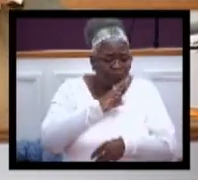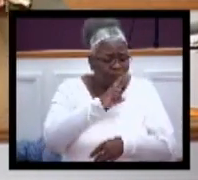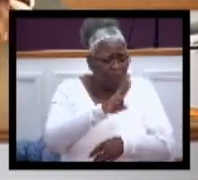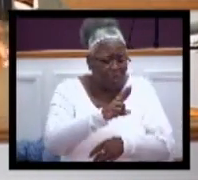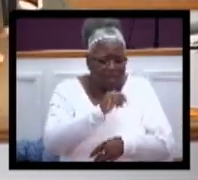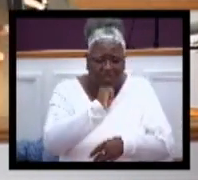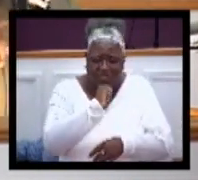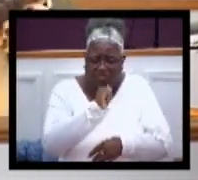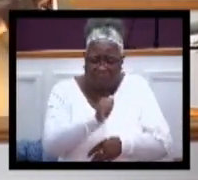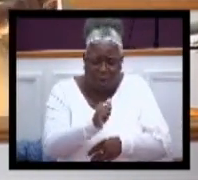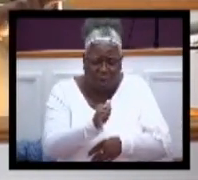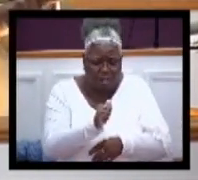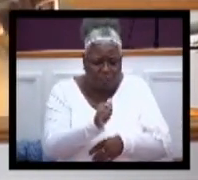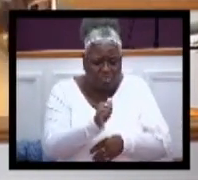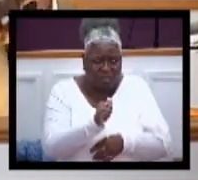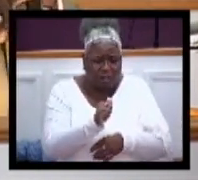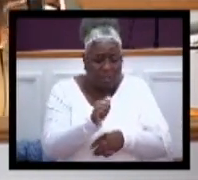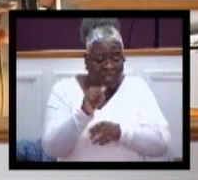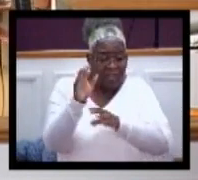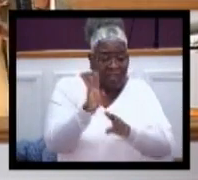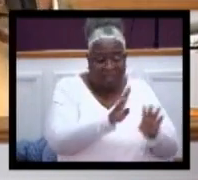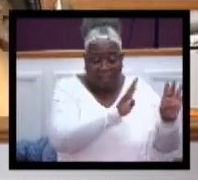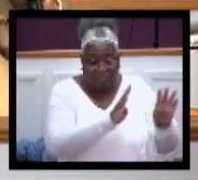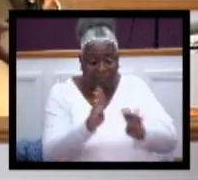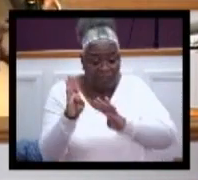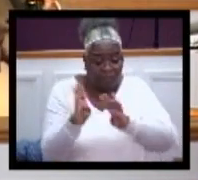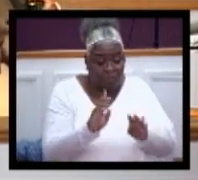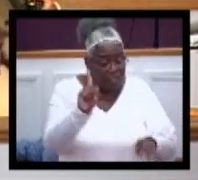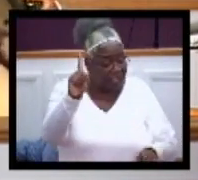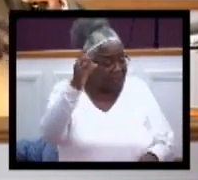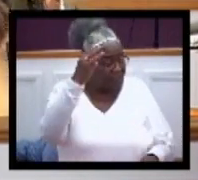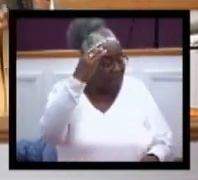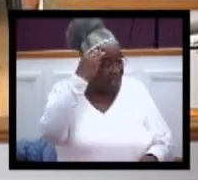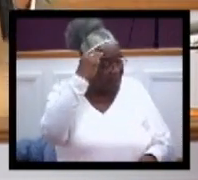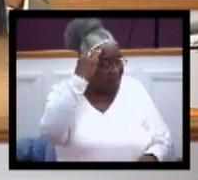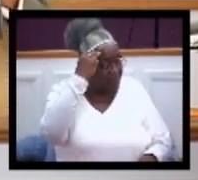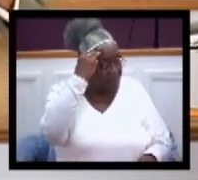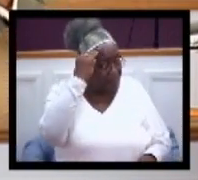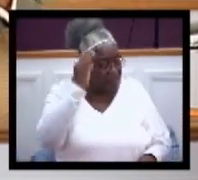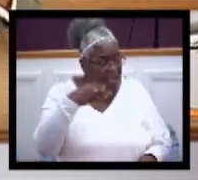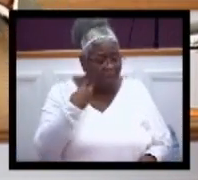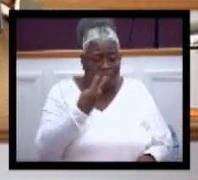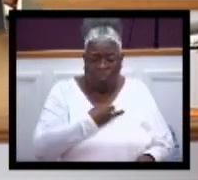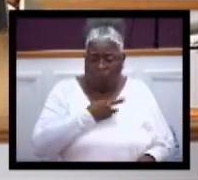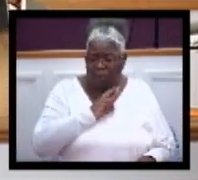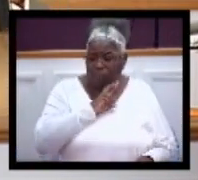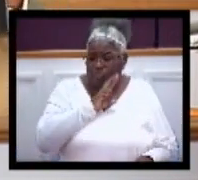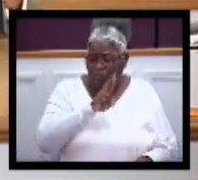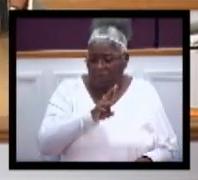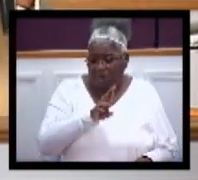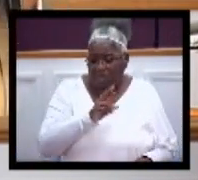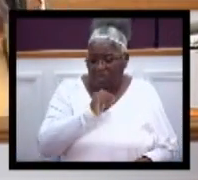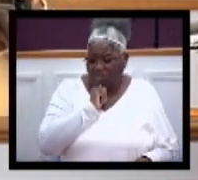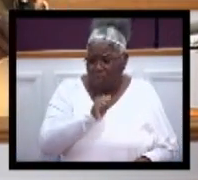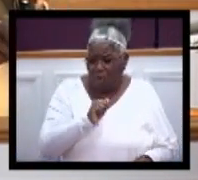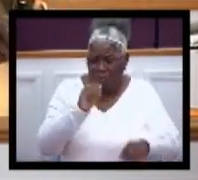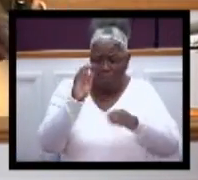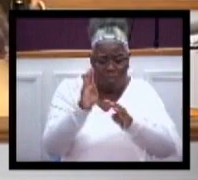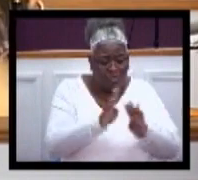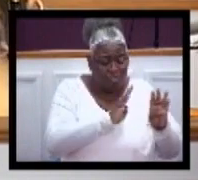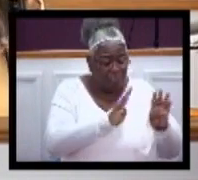don't pursue his mind. We really don't